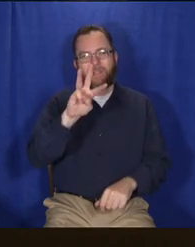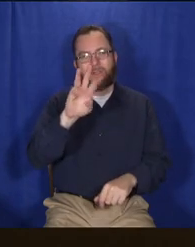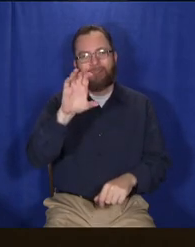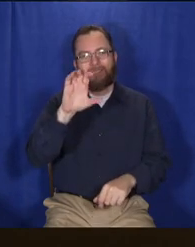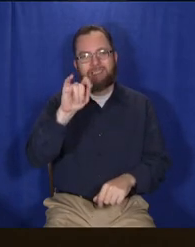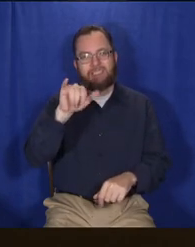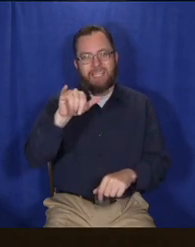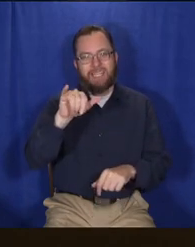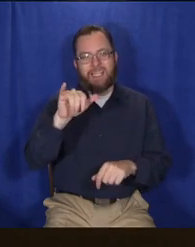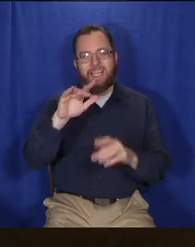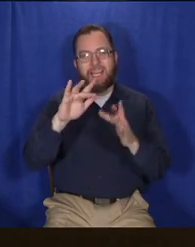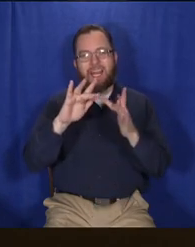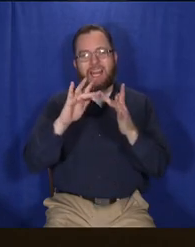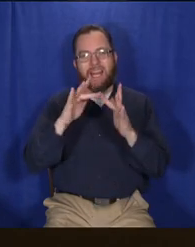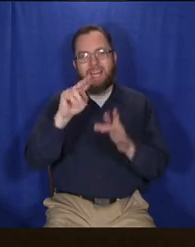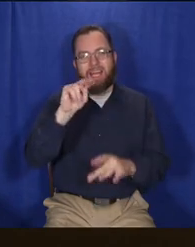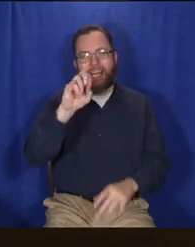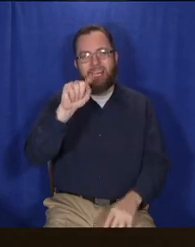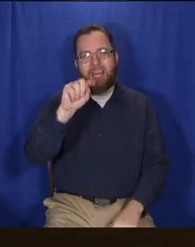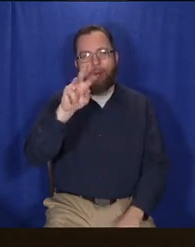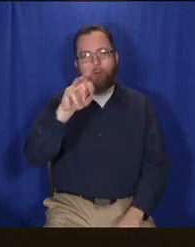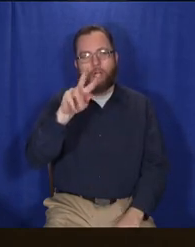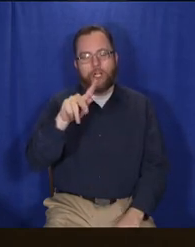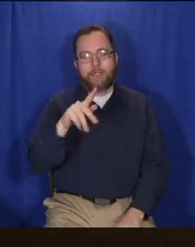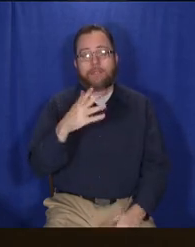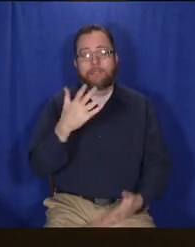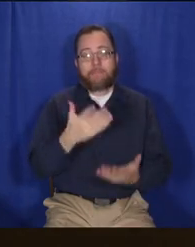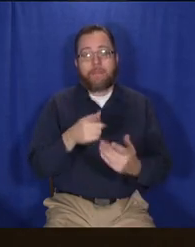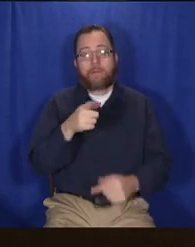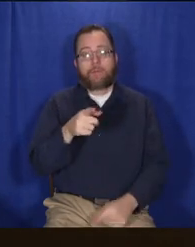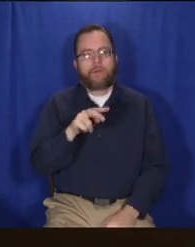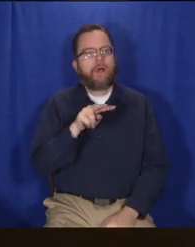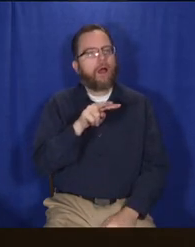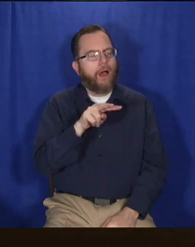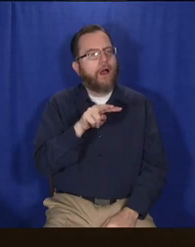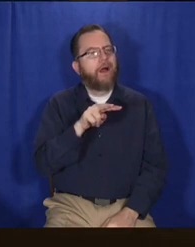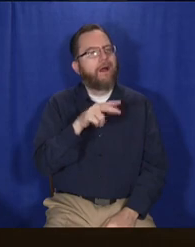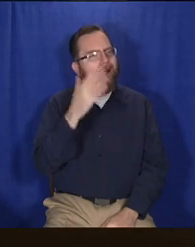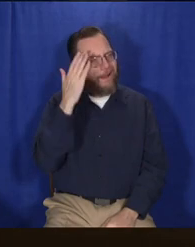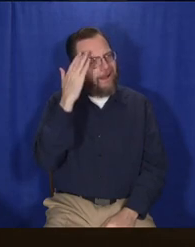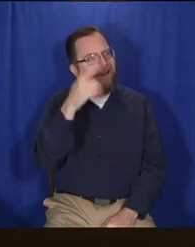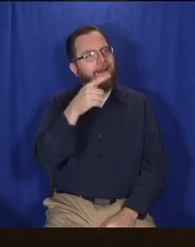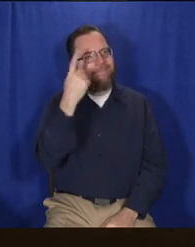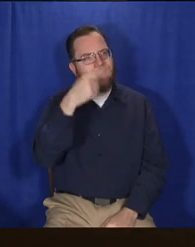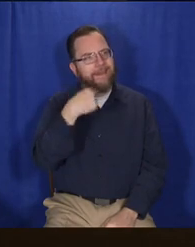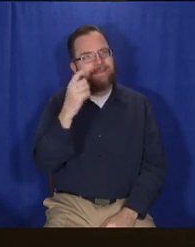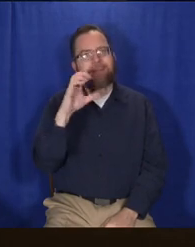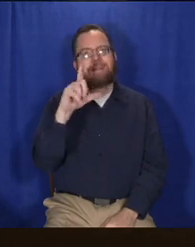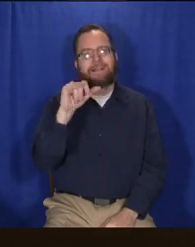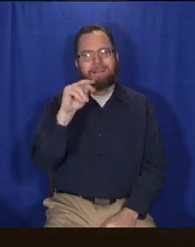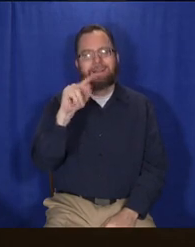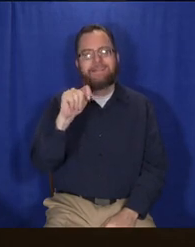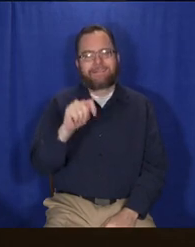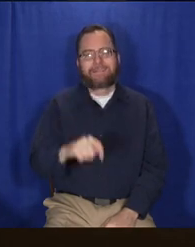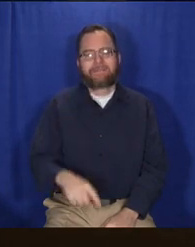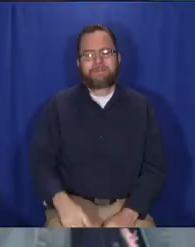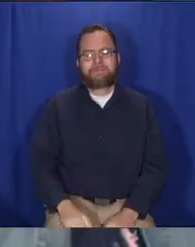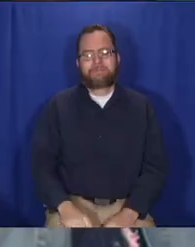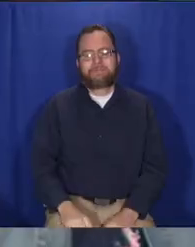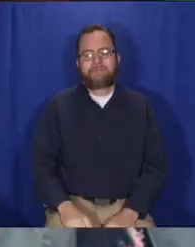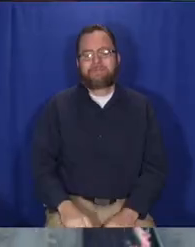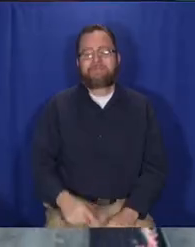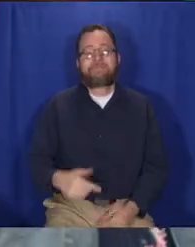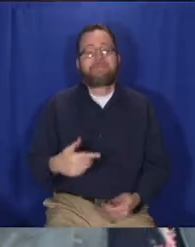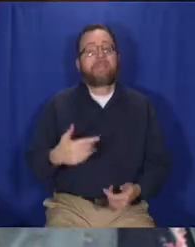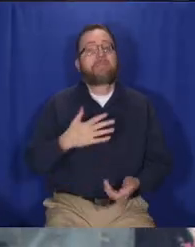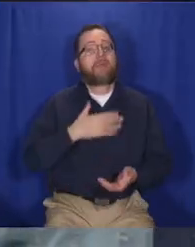And so you've probably seen Clint before, but you may not have been introduced to his family before. So Clint, why don't you introduce us, man? Yeah, this is my